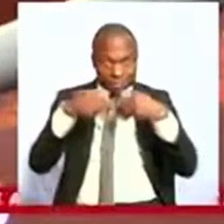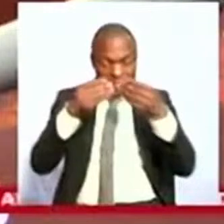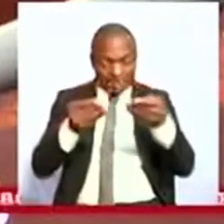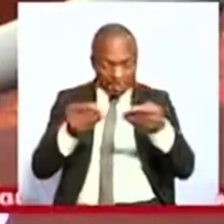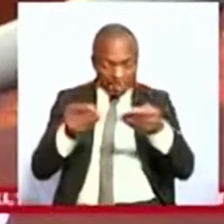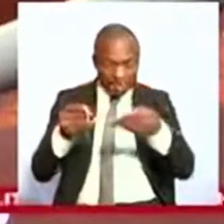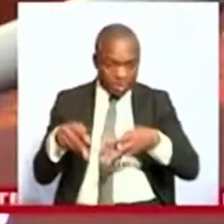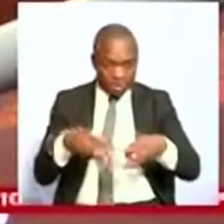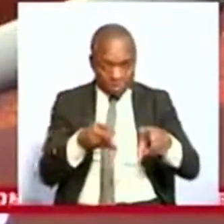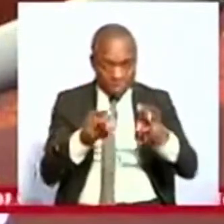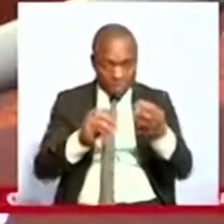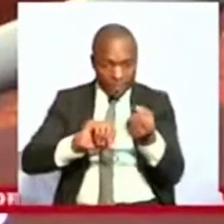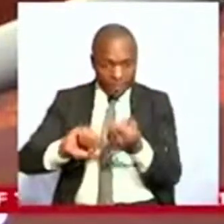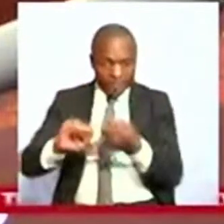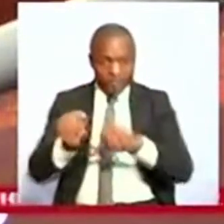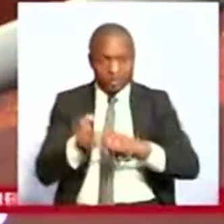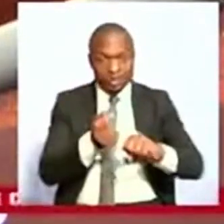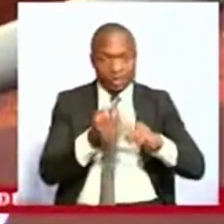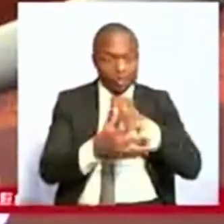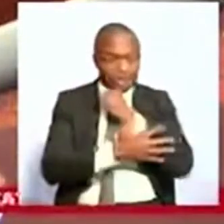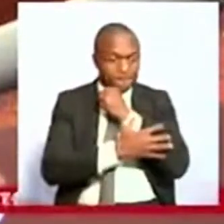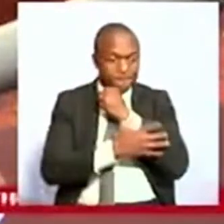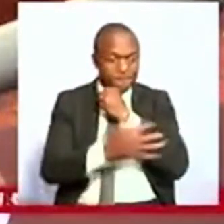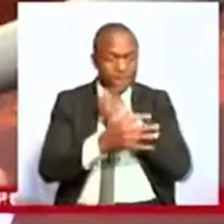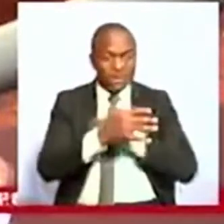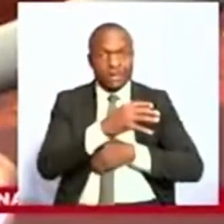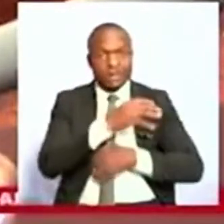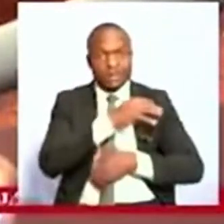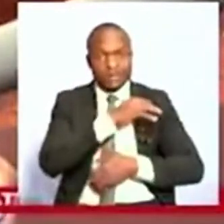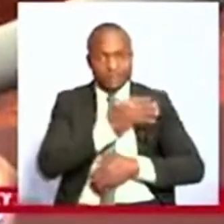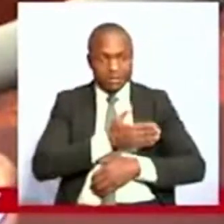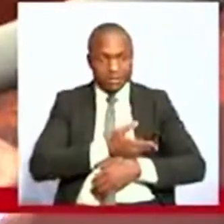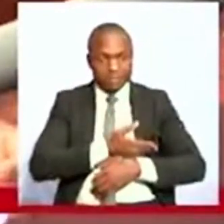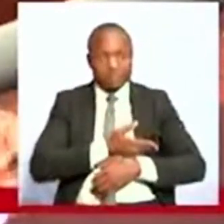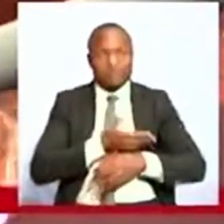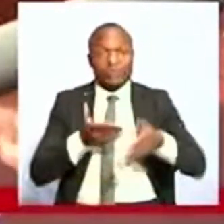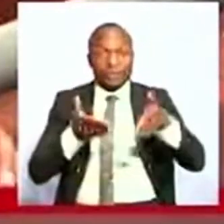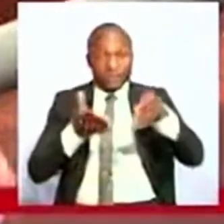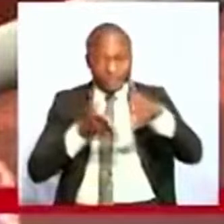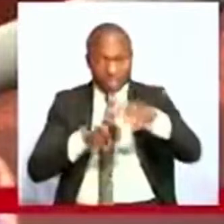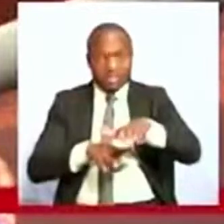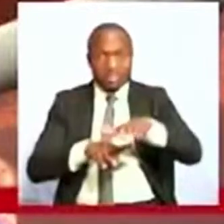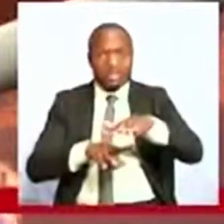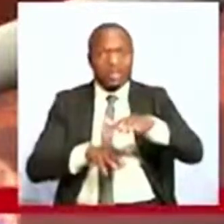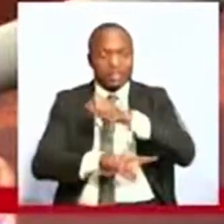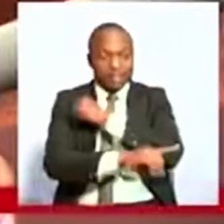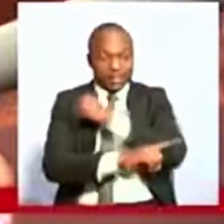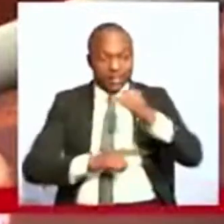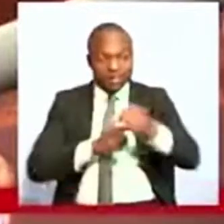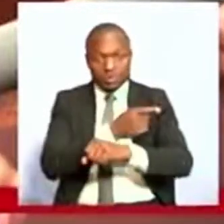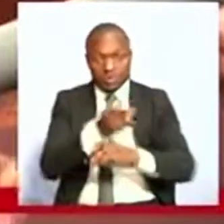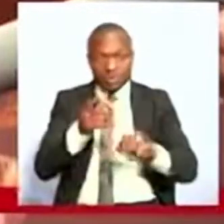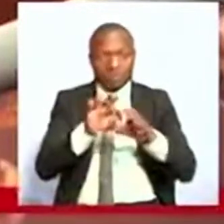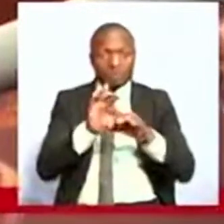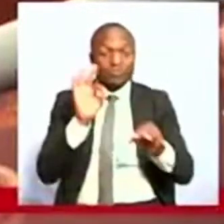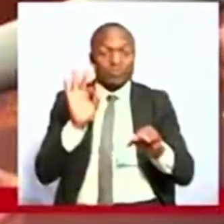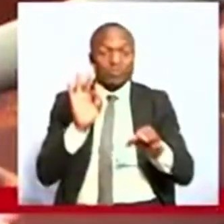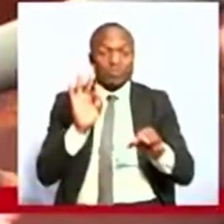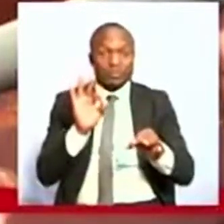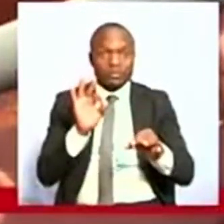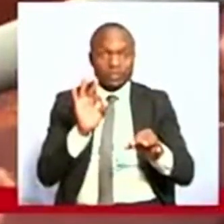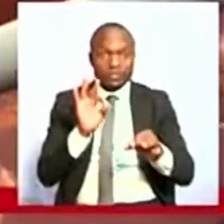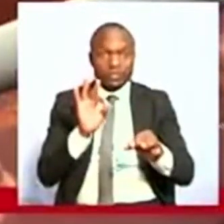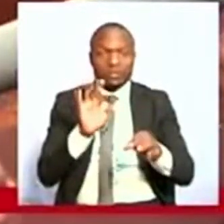of protection for pregnant women from the death sentence for those who are found to be liable.